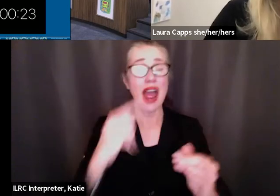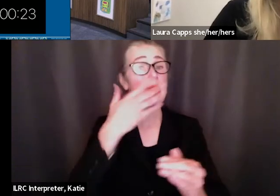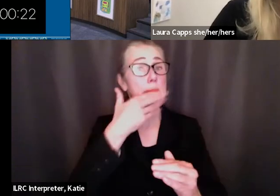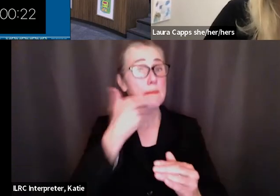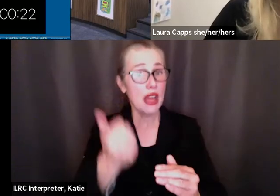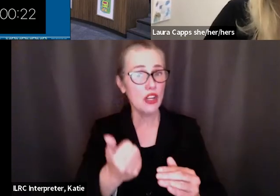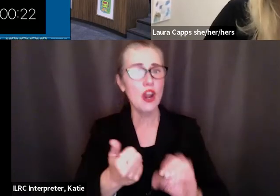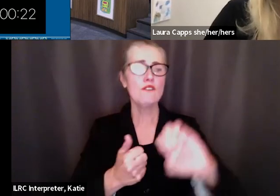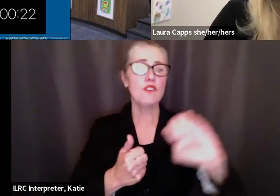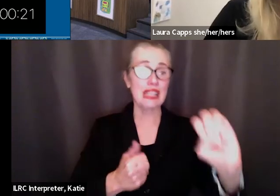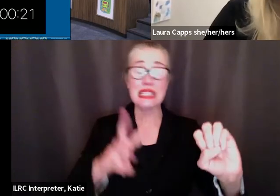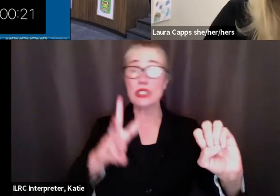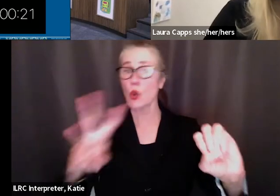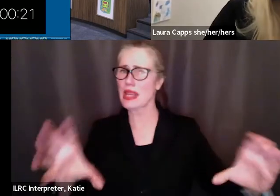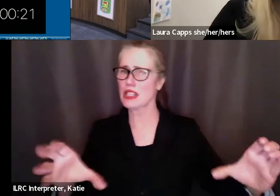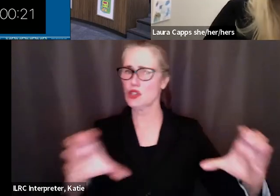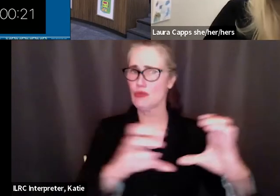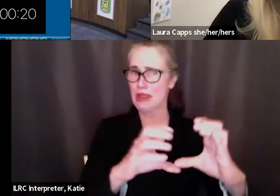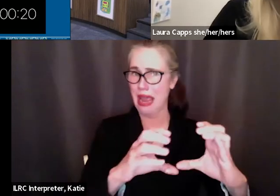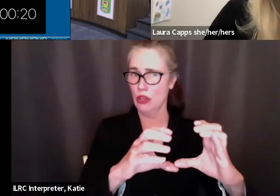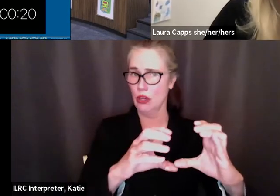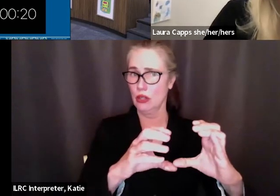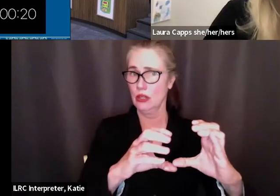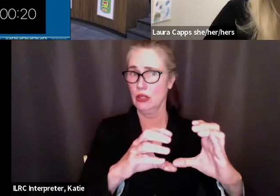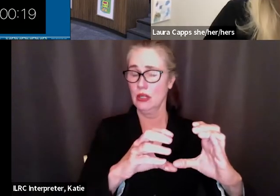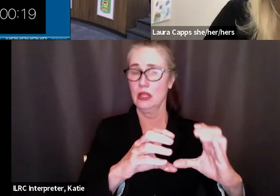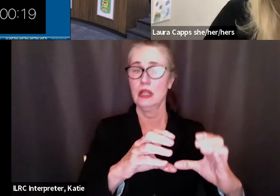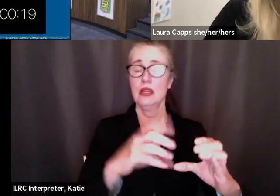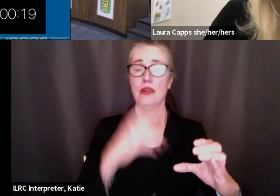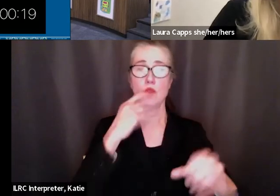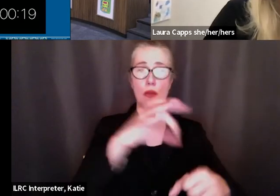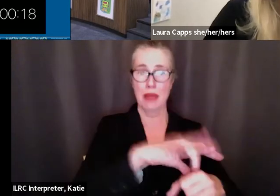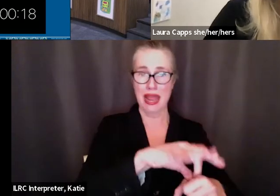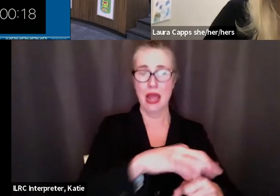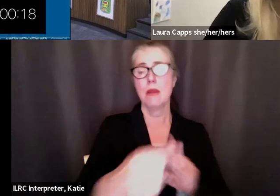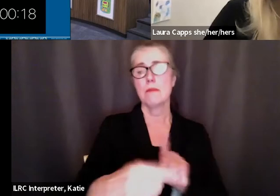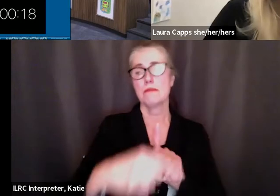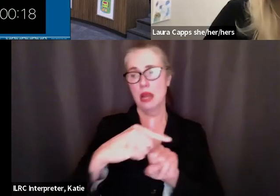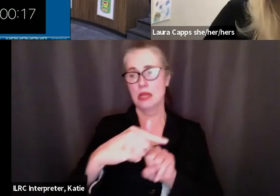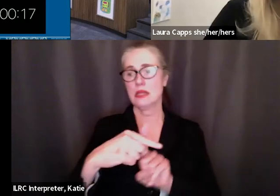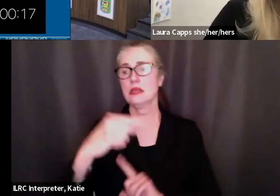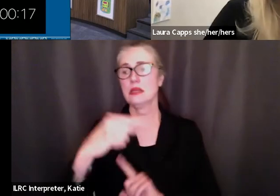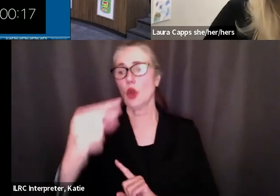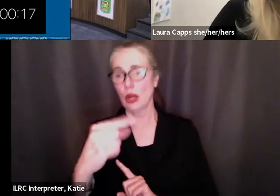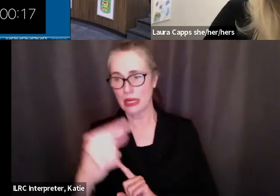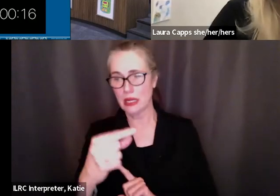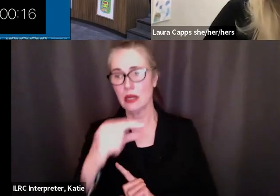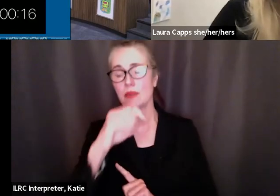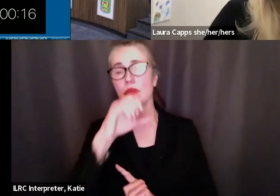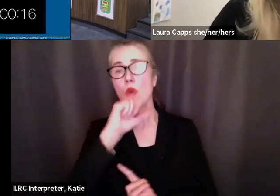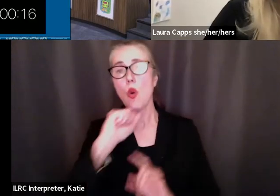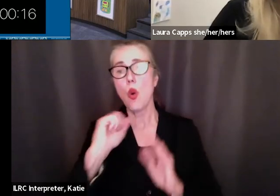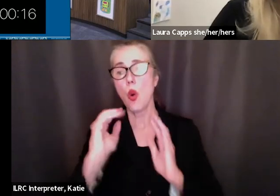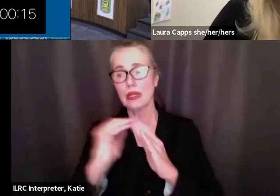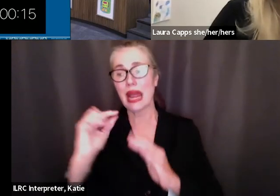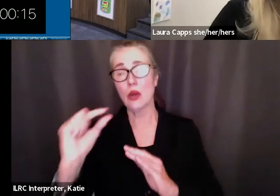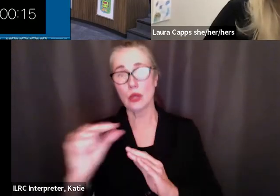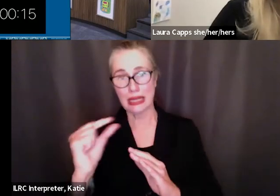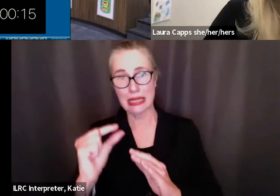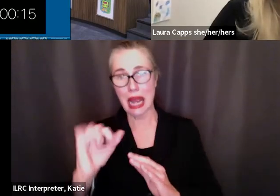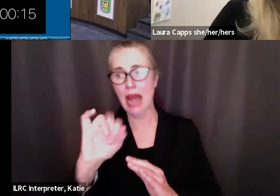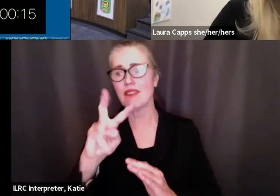block also goleta isla vista and old town galeta must be kept together um so that